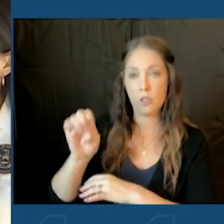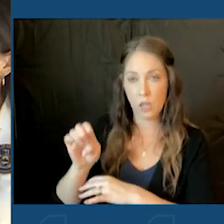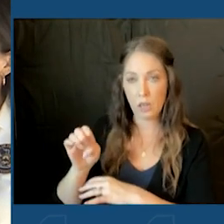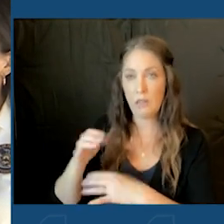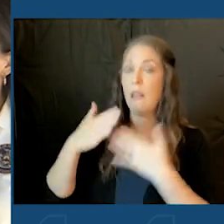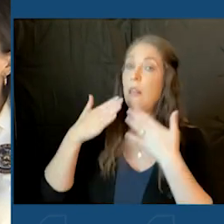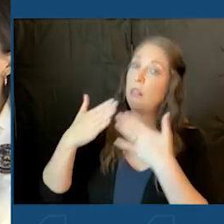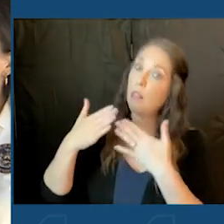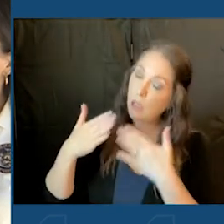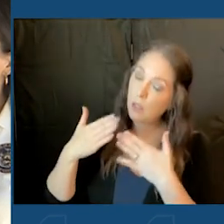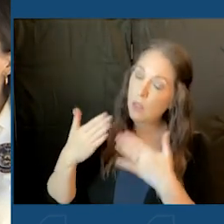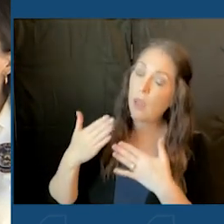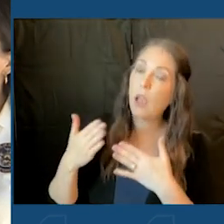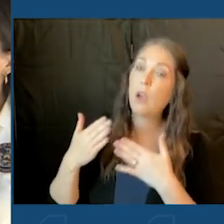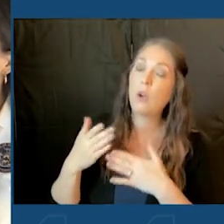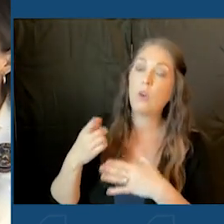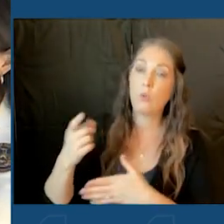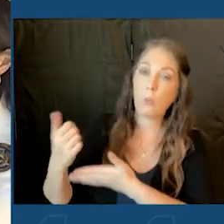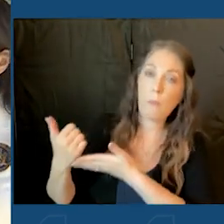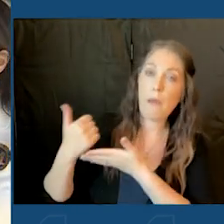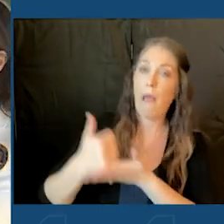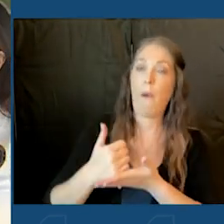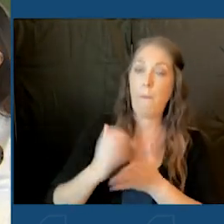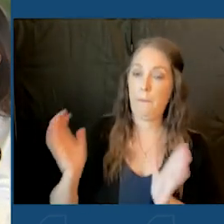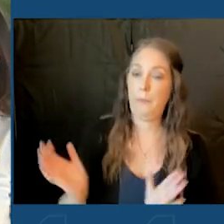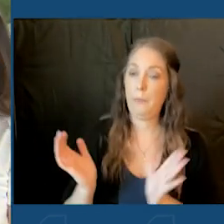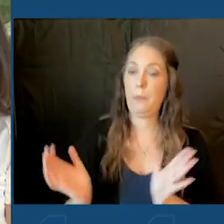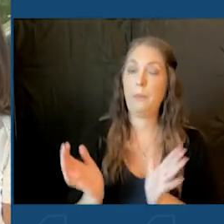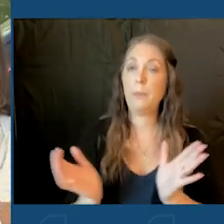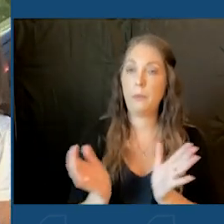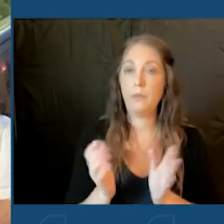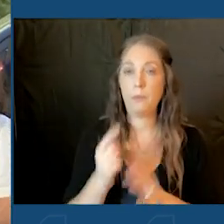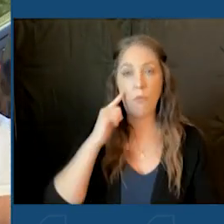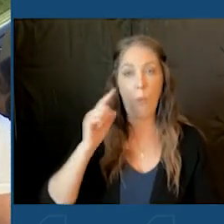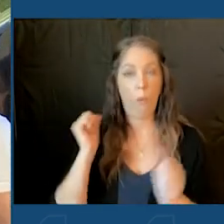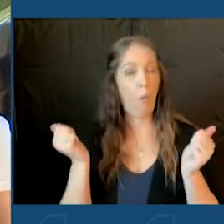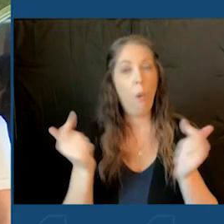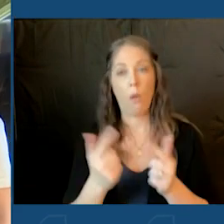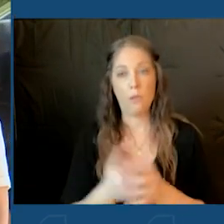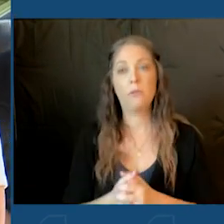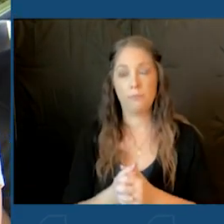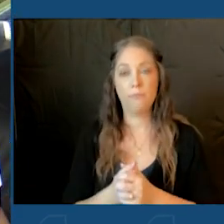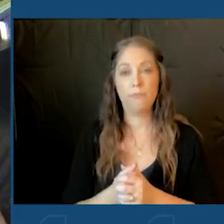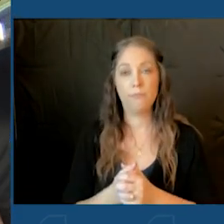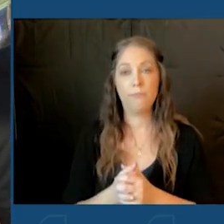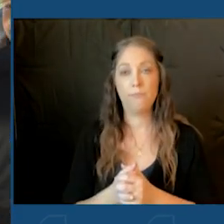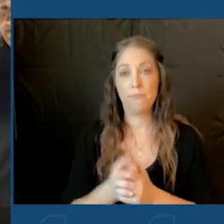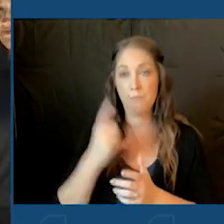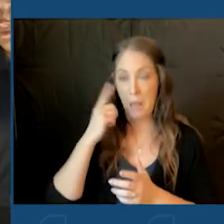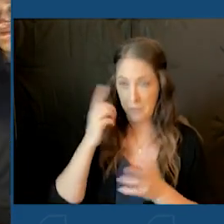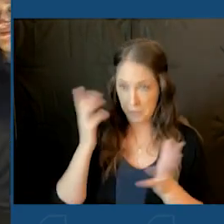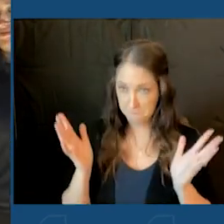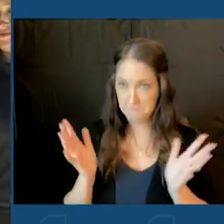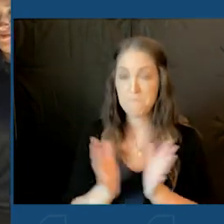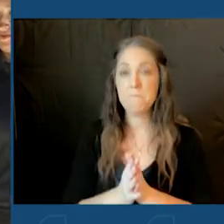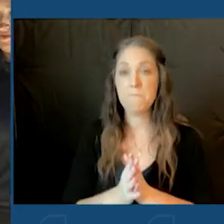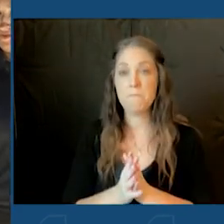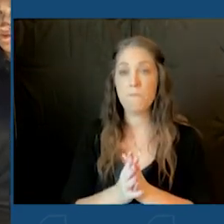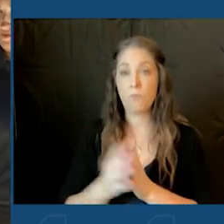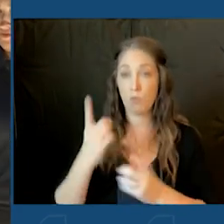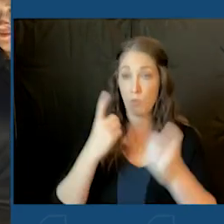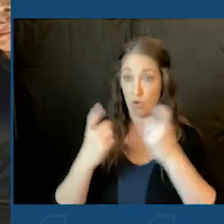helped to really push this thing forward for all of us. But I think with that, Governor, we'll take